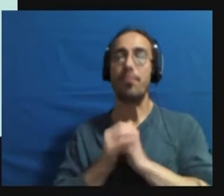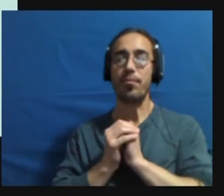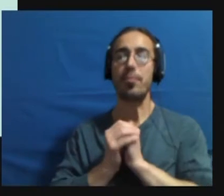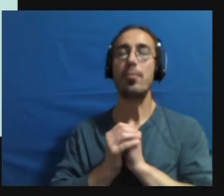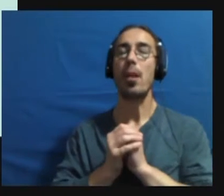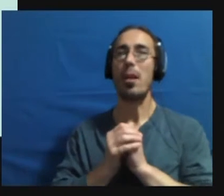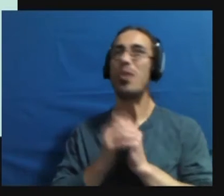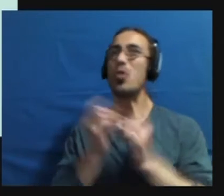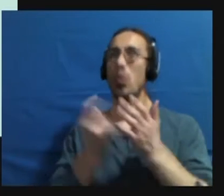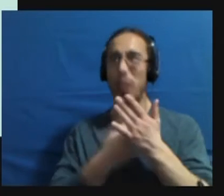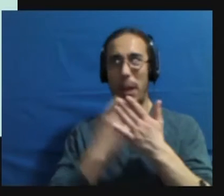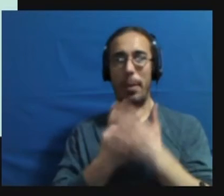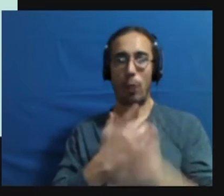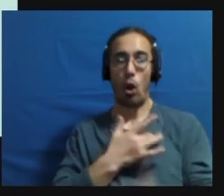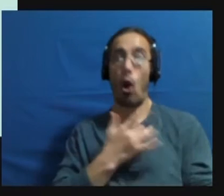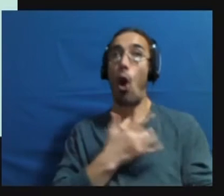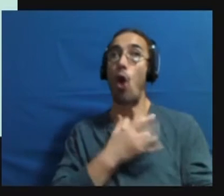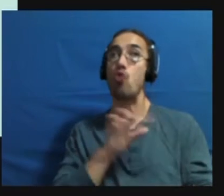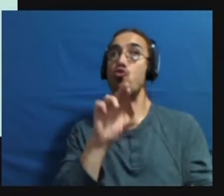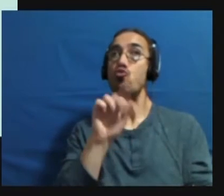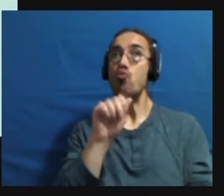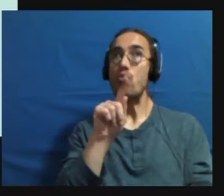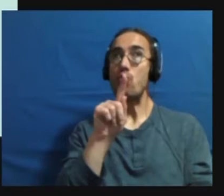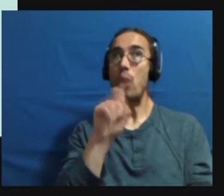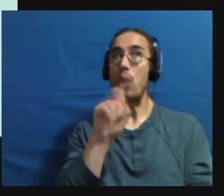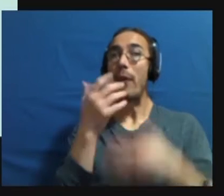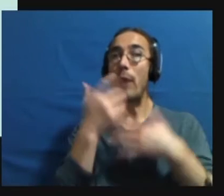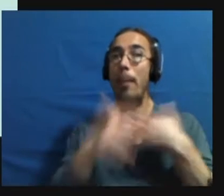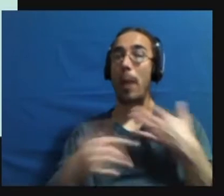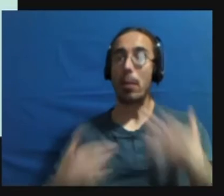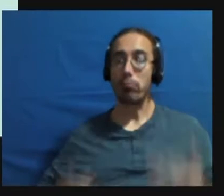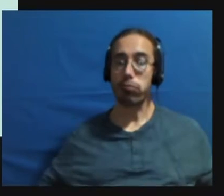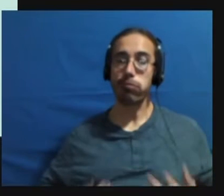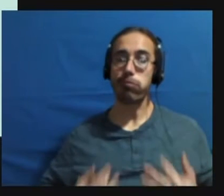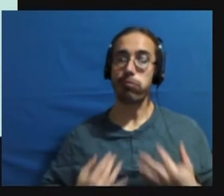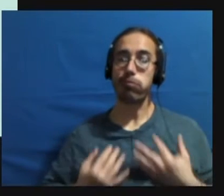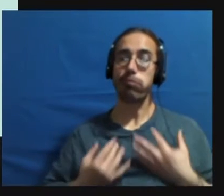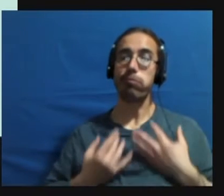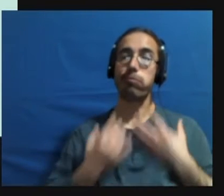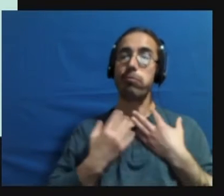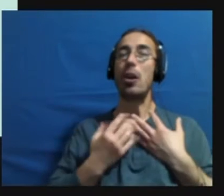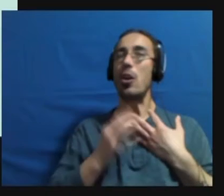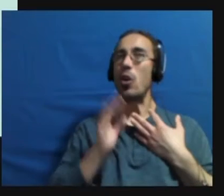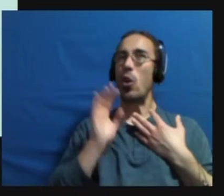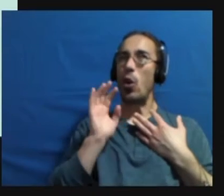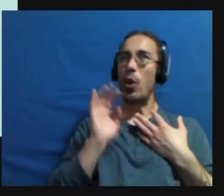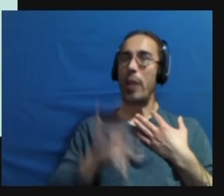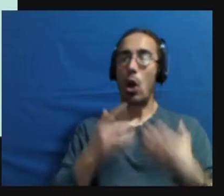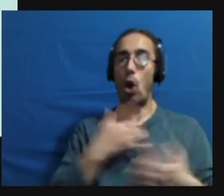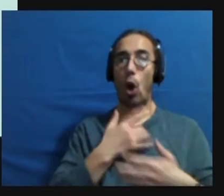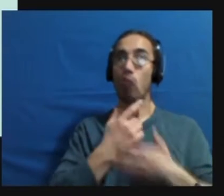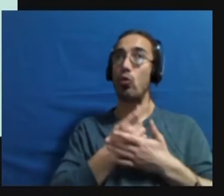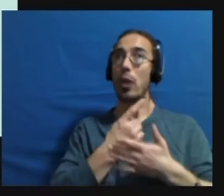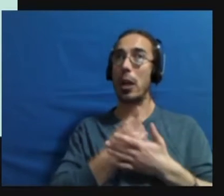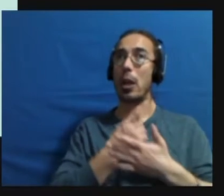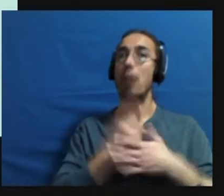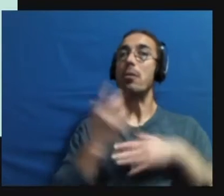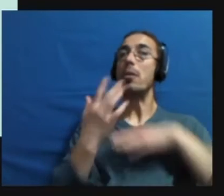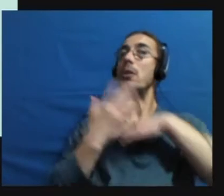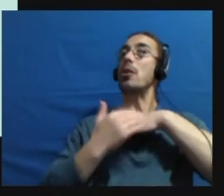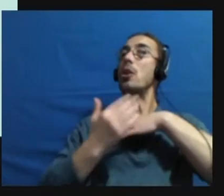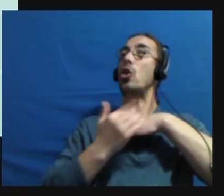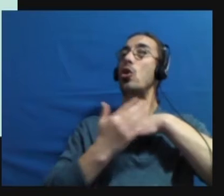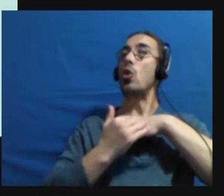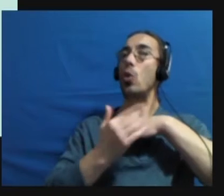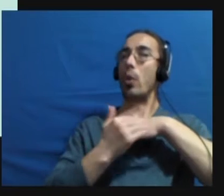heart rate and the blood moving in our body. And so these heart rate cues are really tied to our internal state, but also